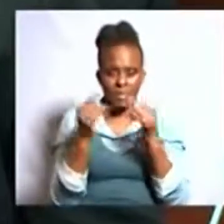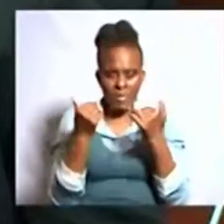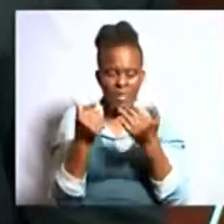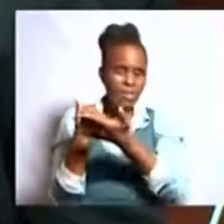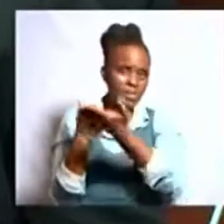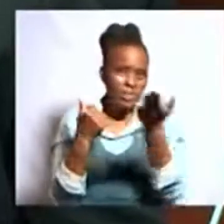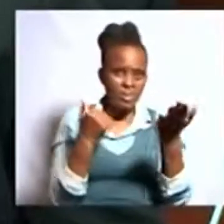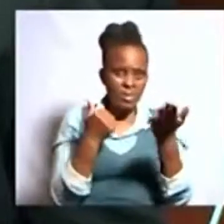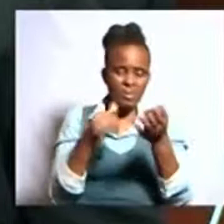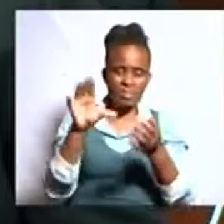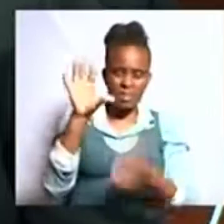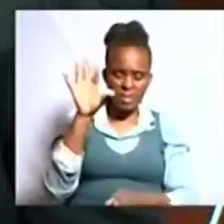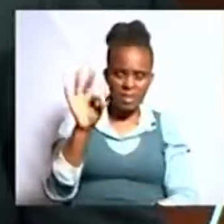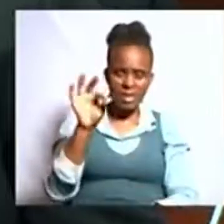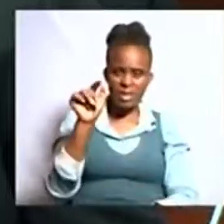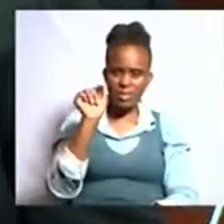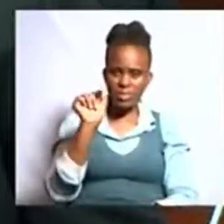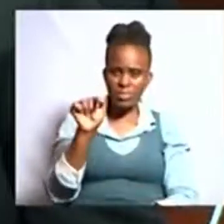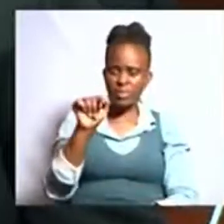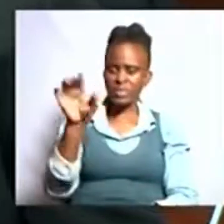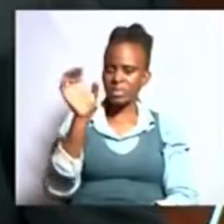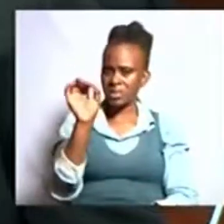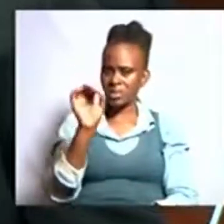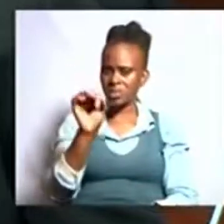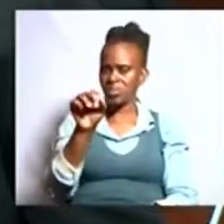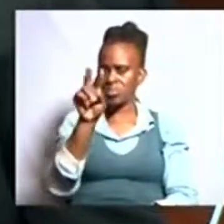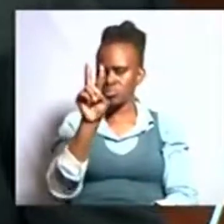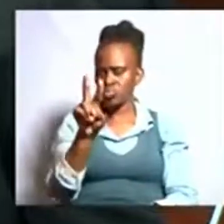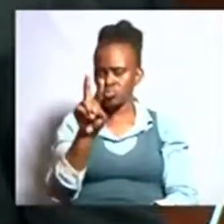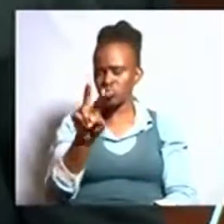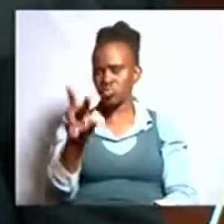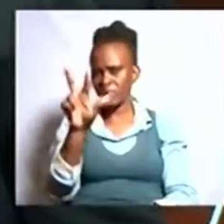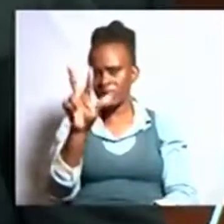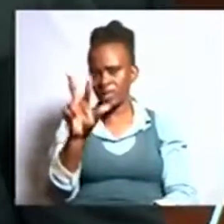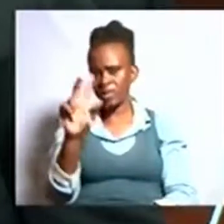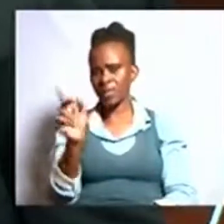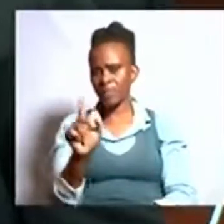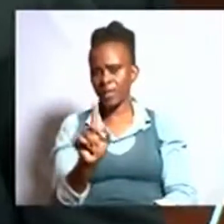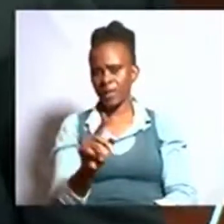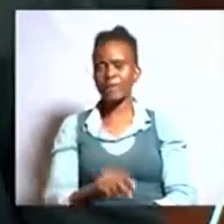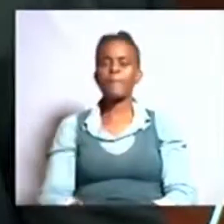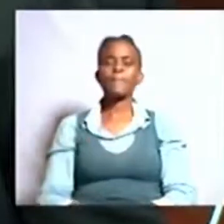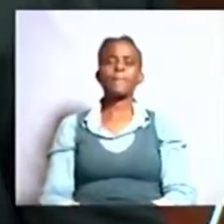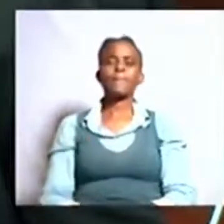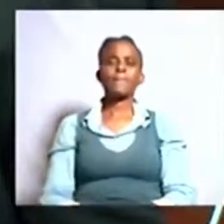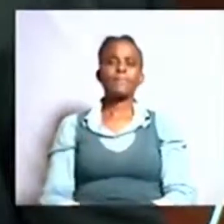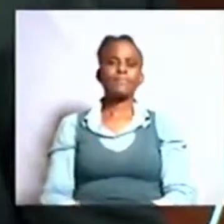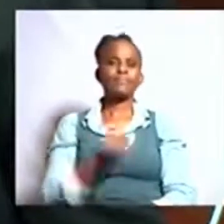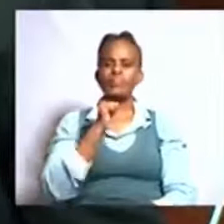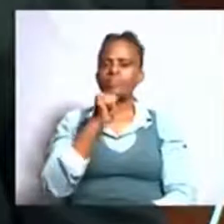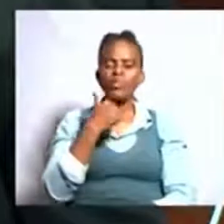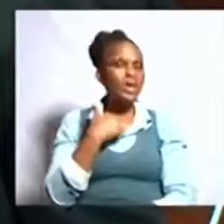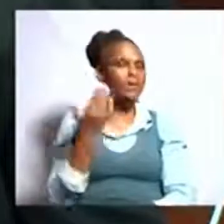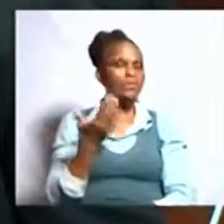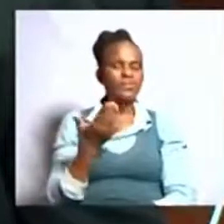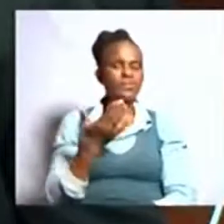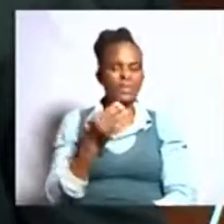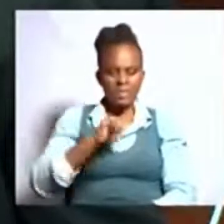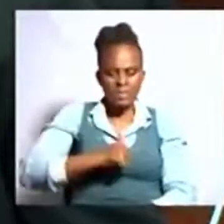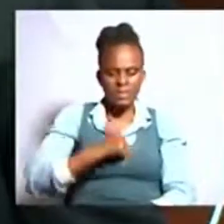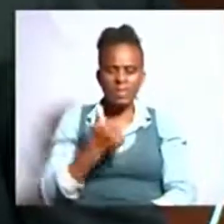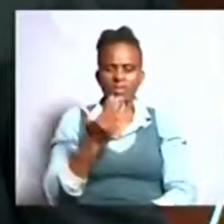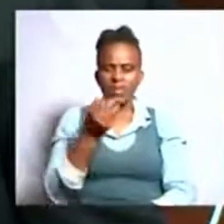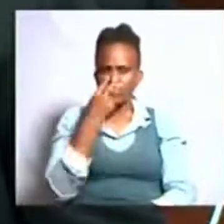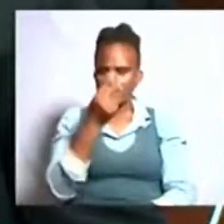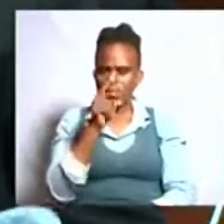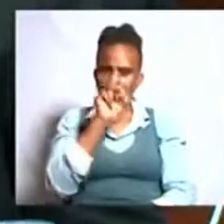the 9.0, 2, and 3? They don't have. We want to see where